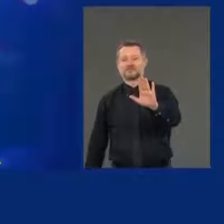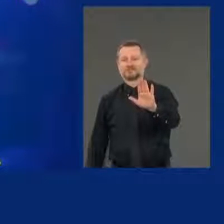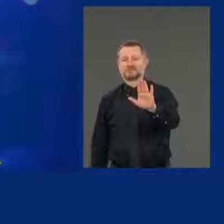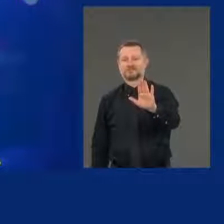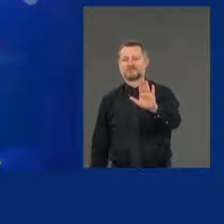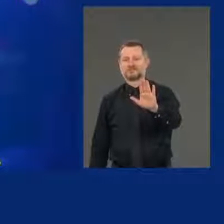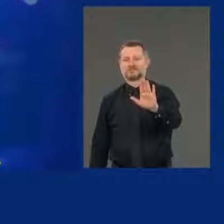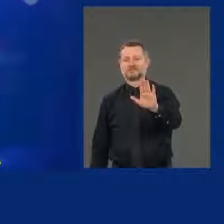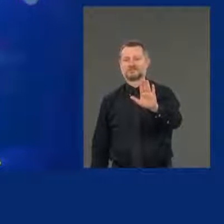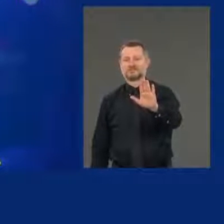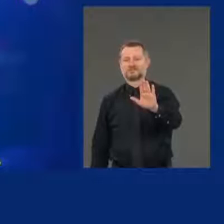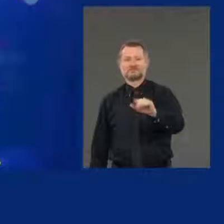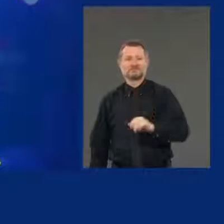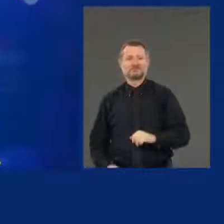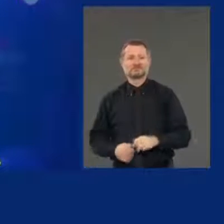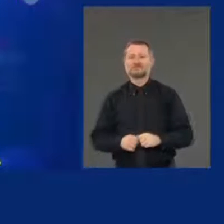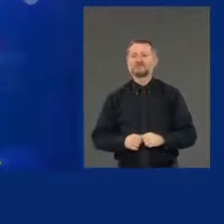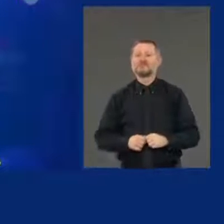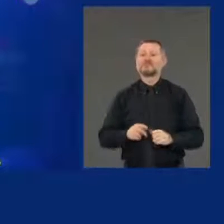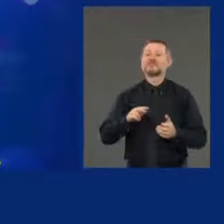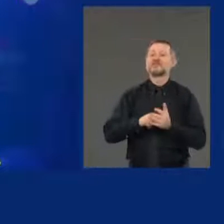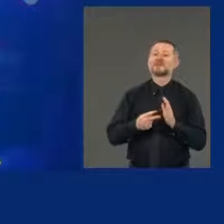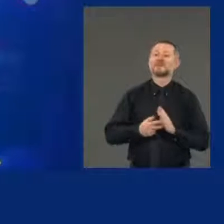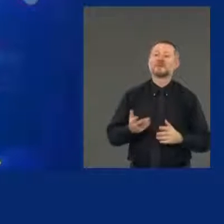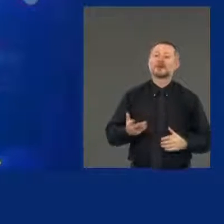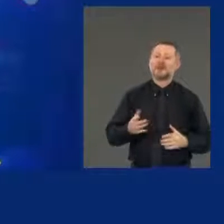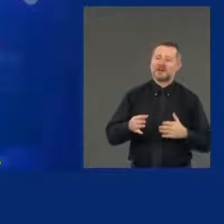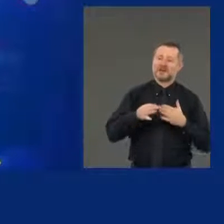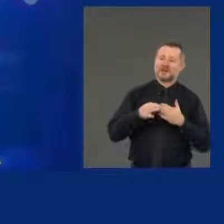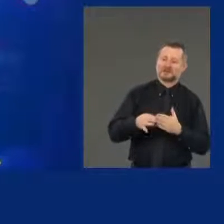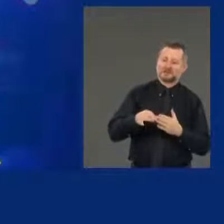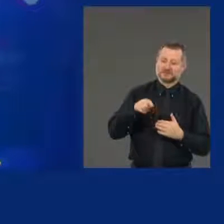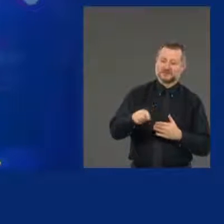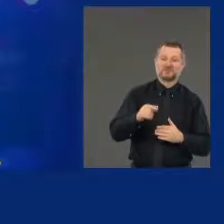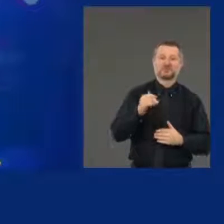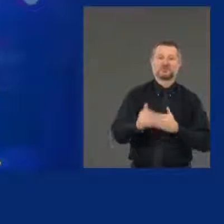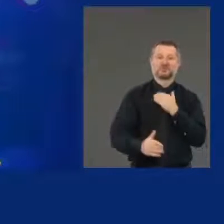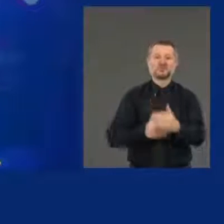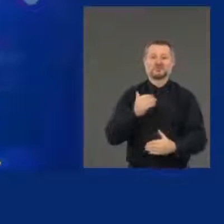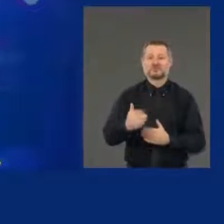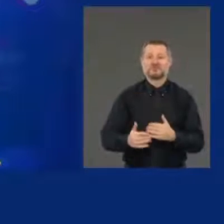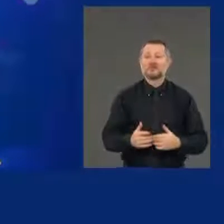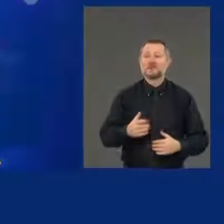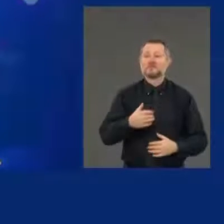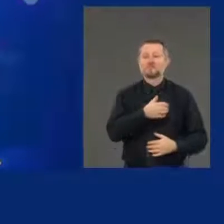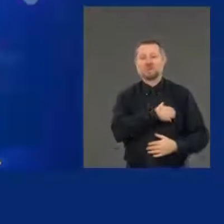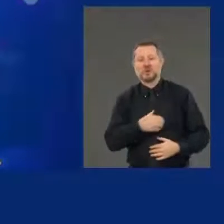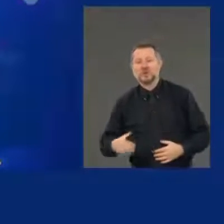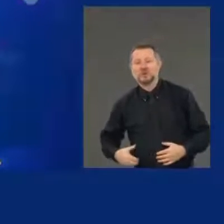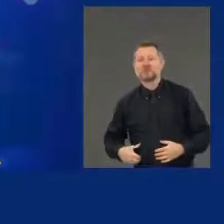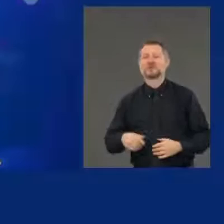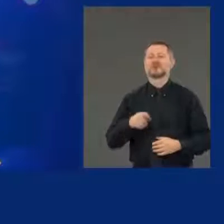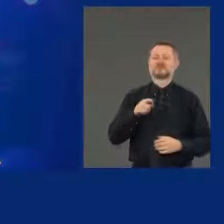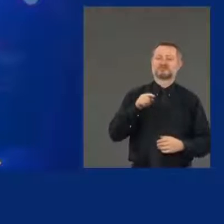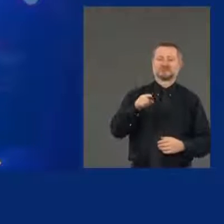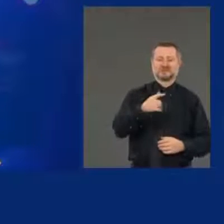So, lead the process community by community. The mayor is a